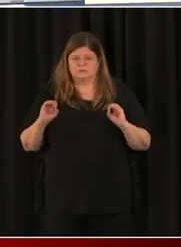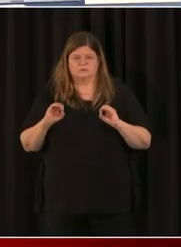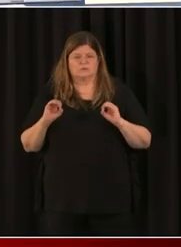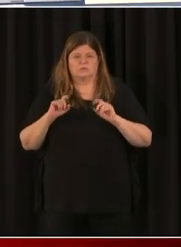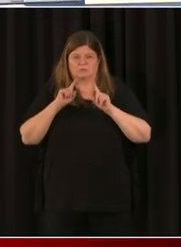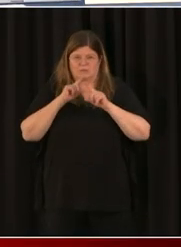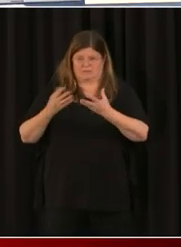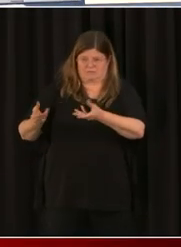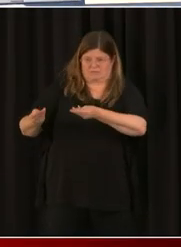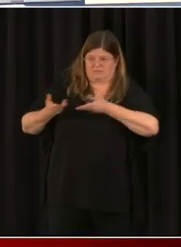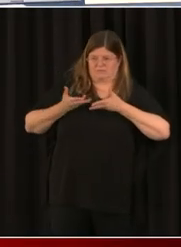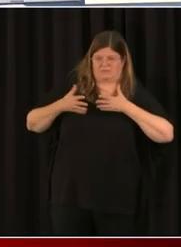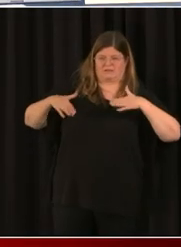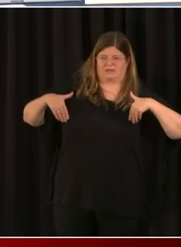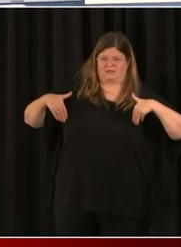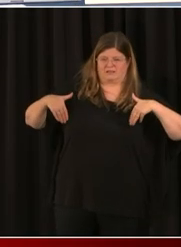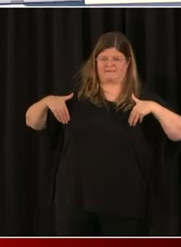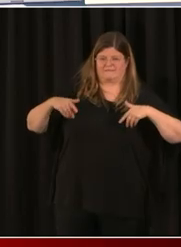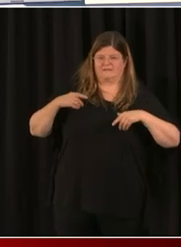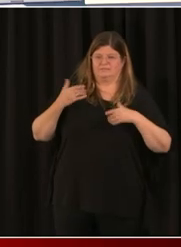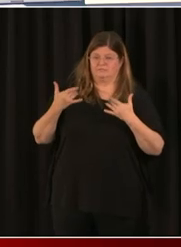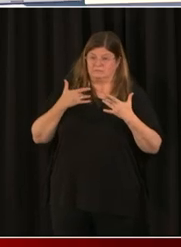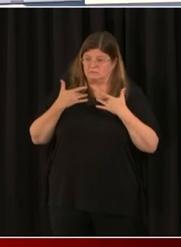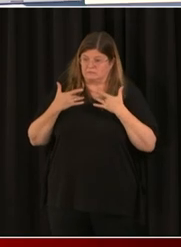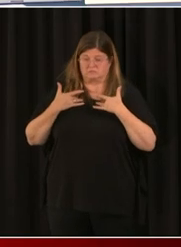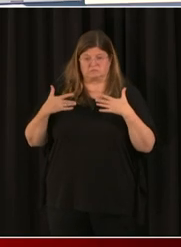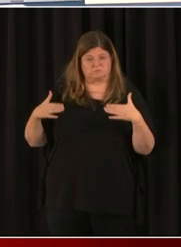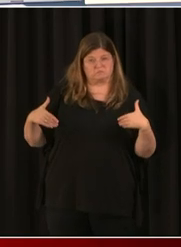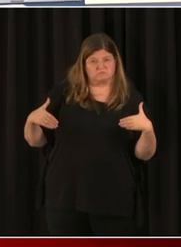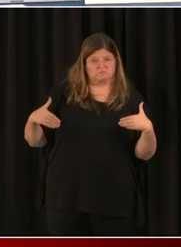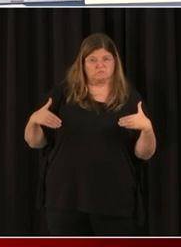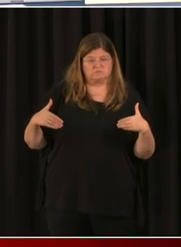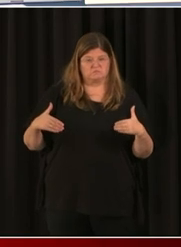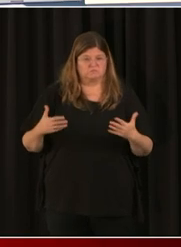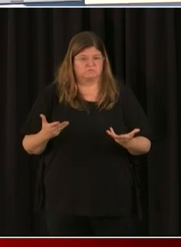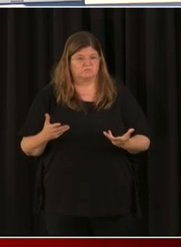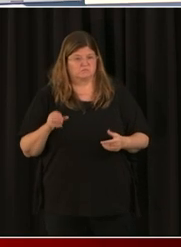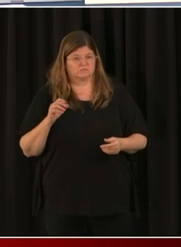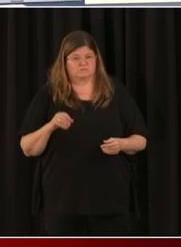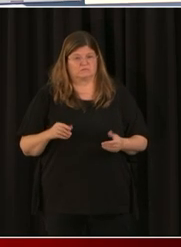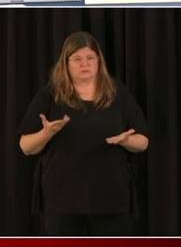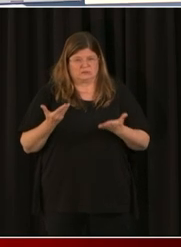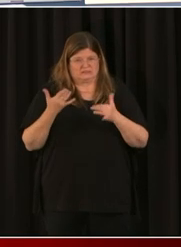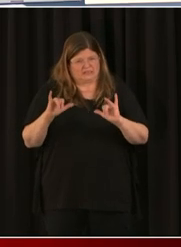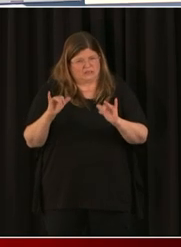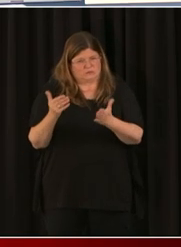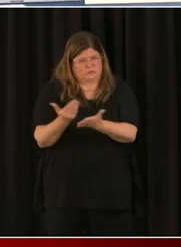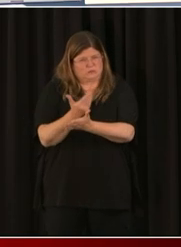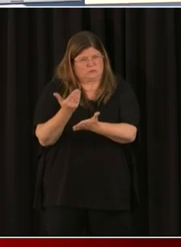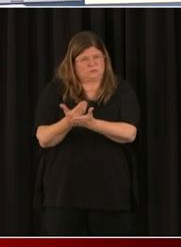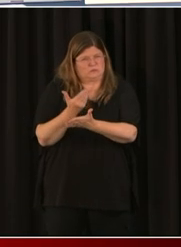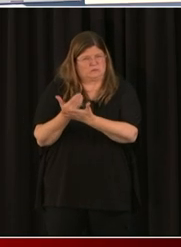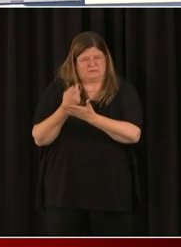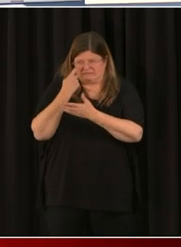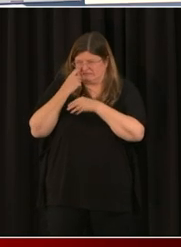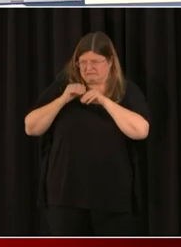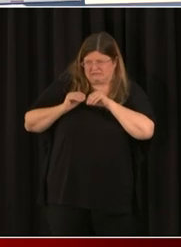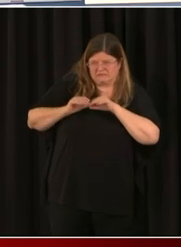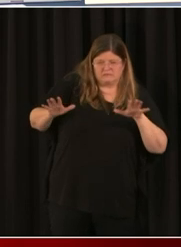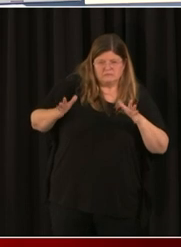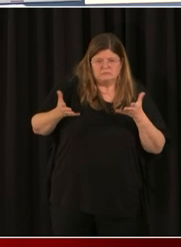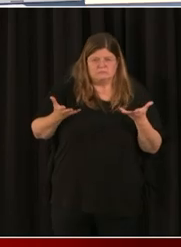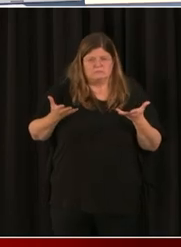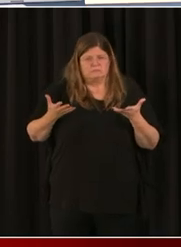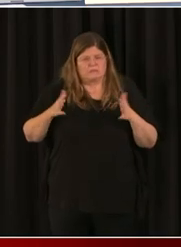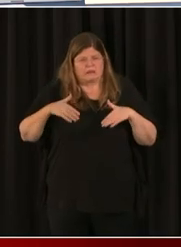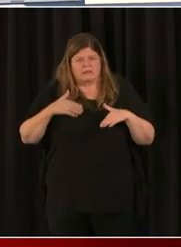would rise to the level of concern at this point. That would not be anticipated or expected. Now, what do I mean